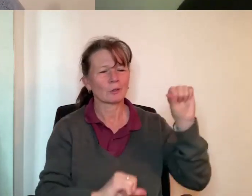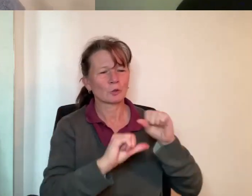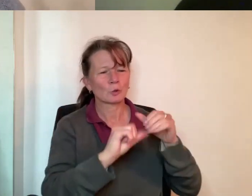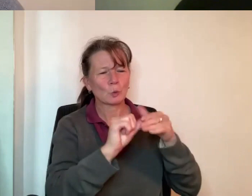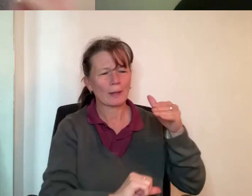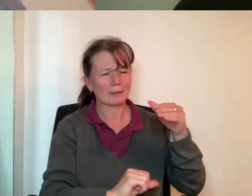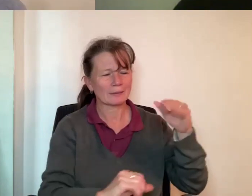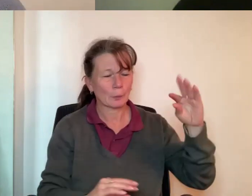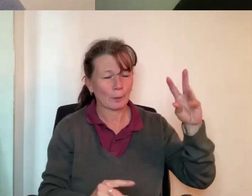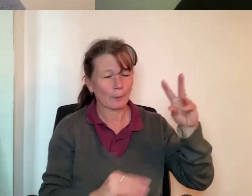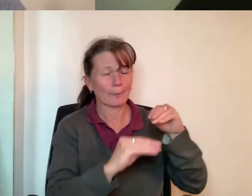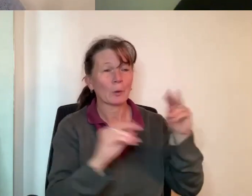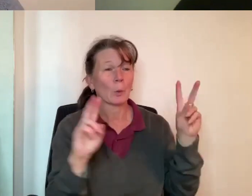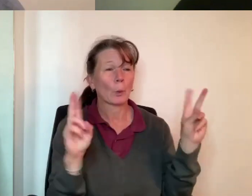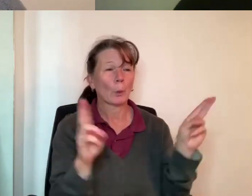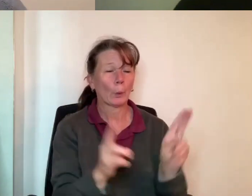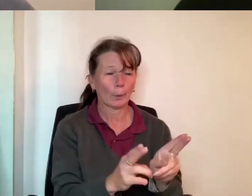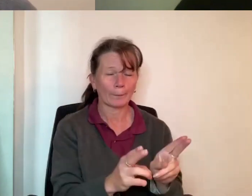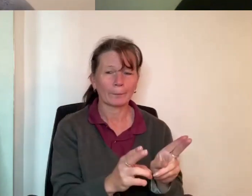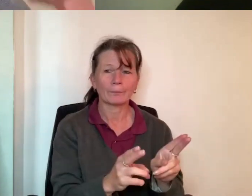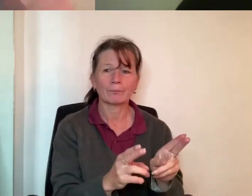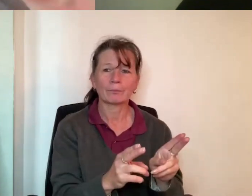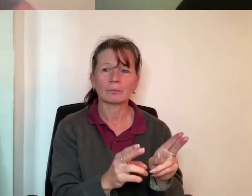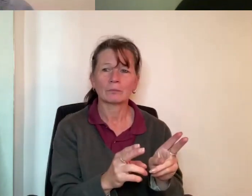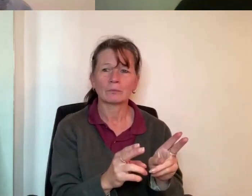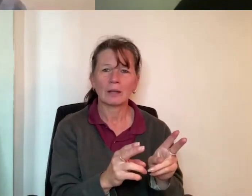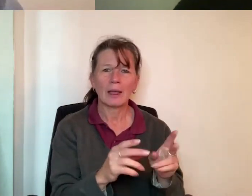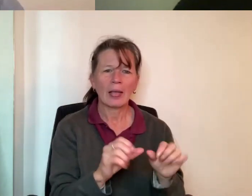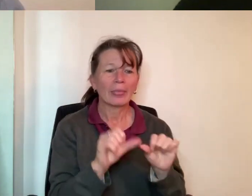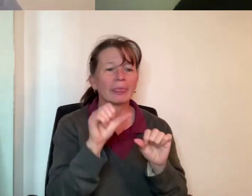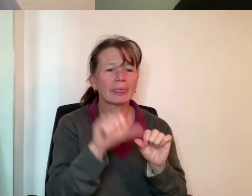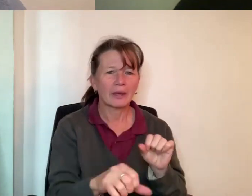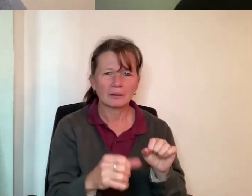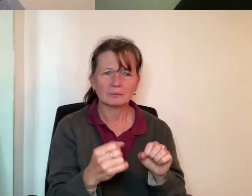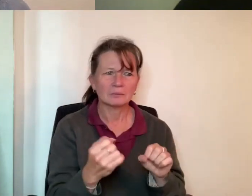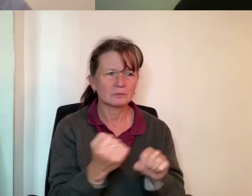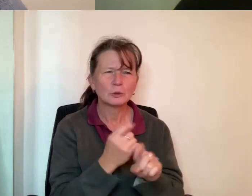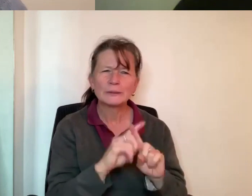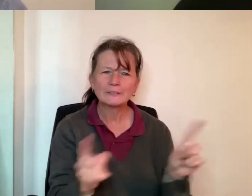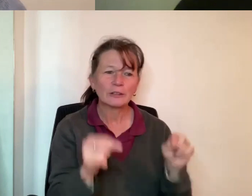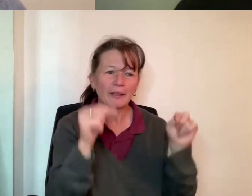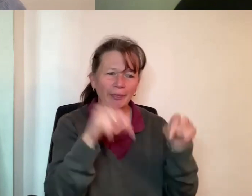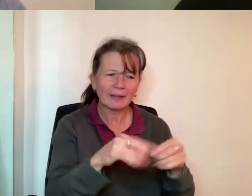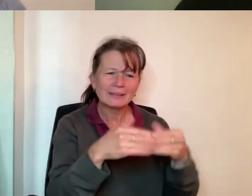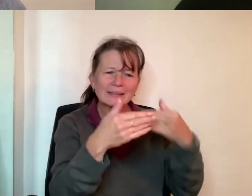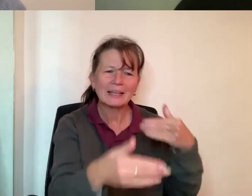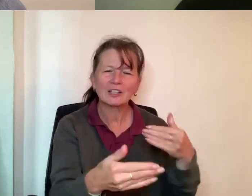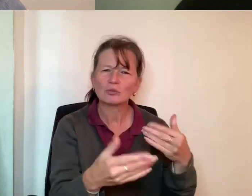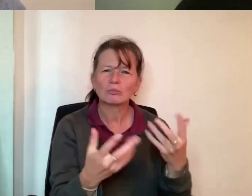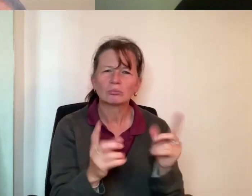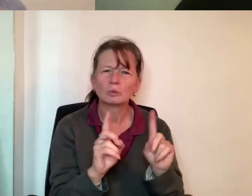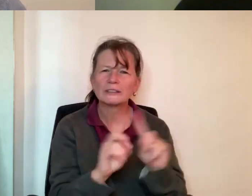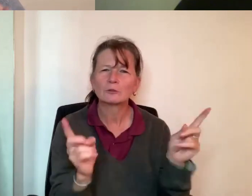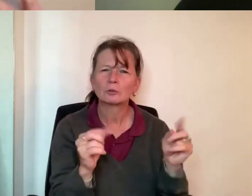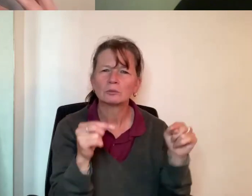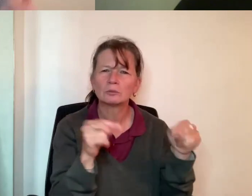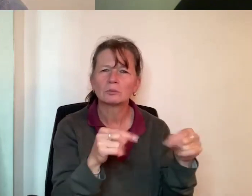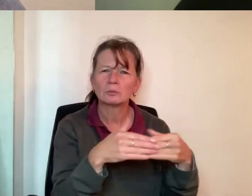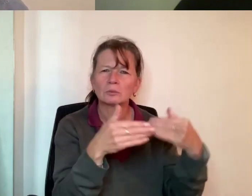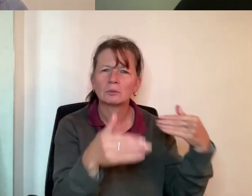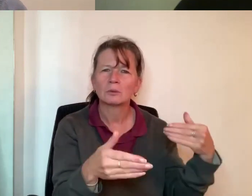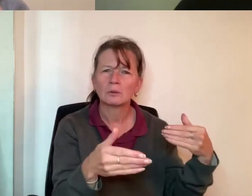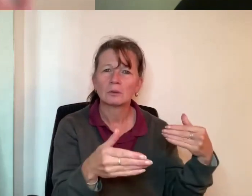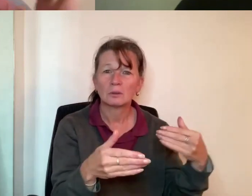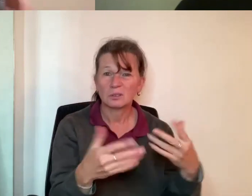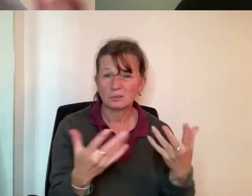to interview or to audition, what do you then do differently at that stage? How is